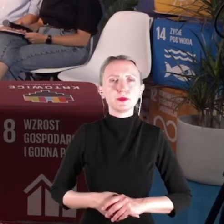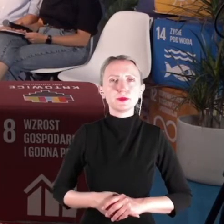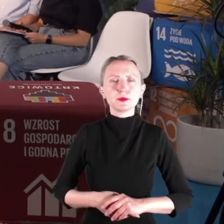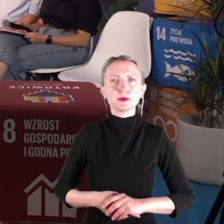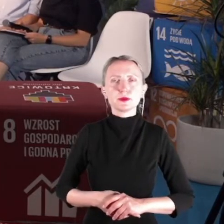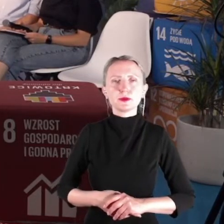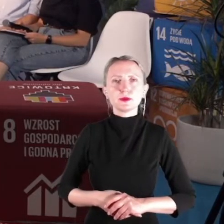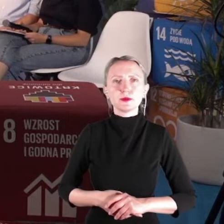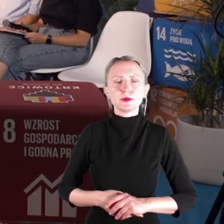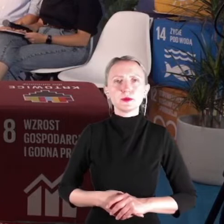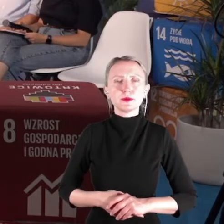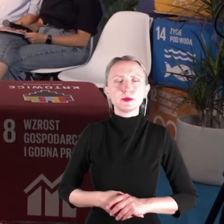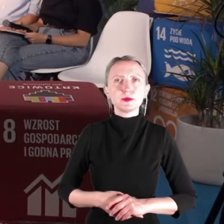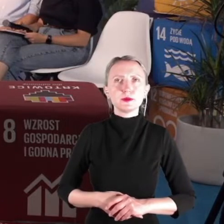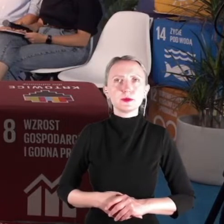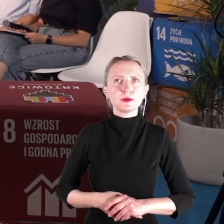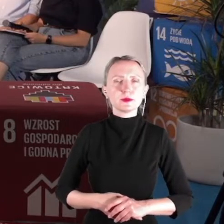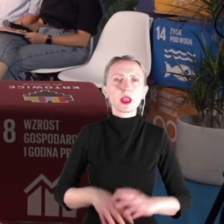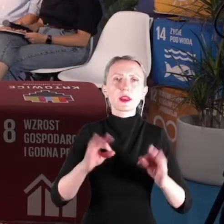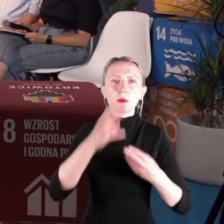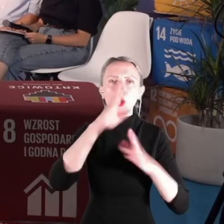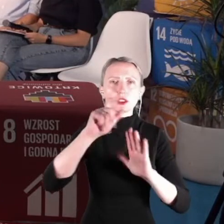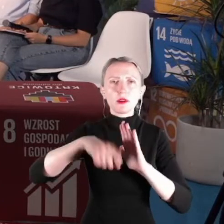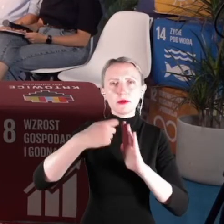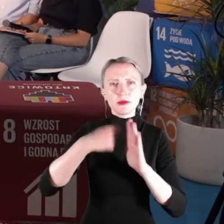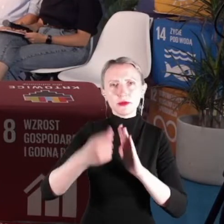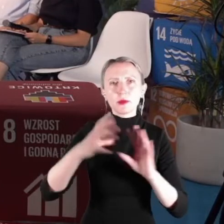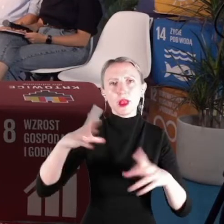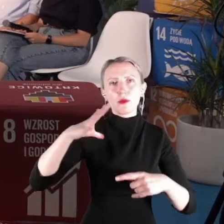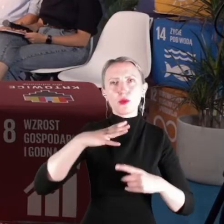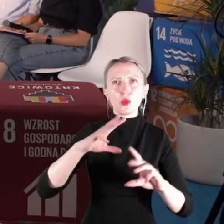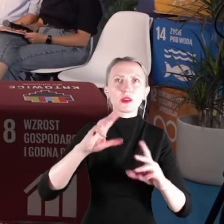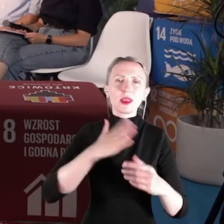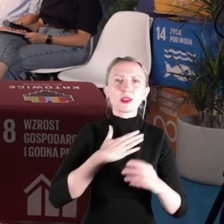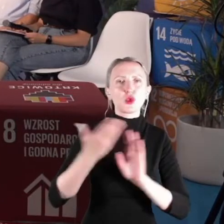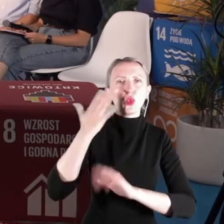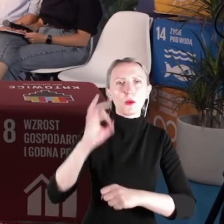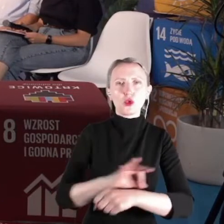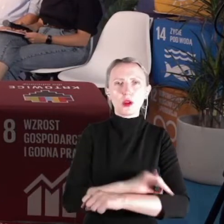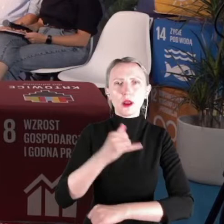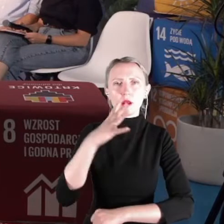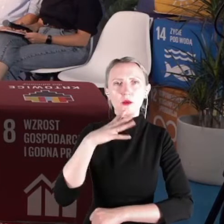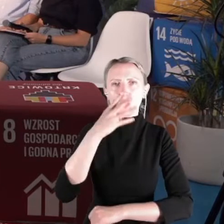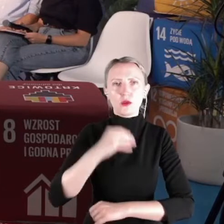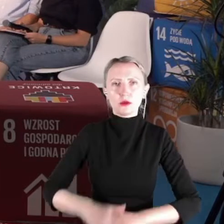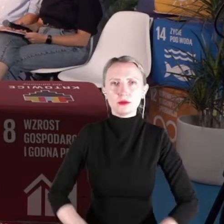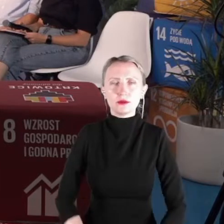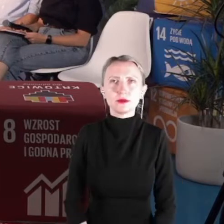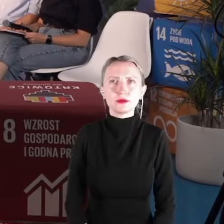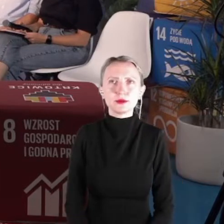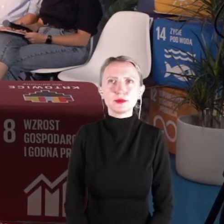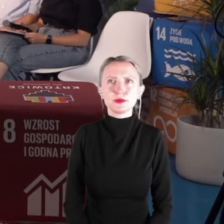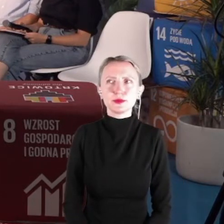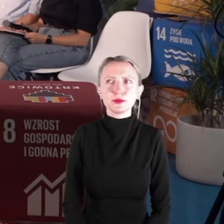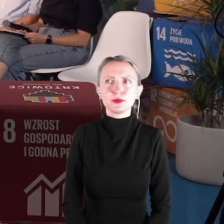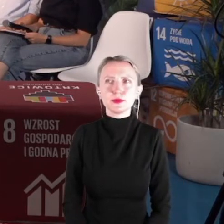video, the new Taller Tropical. Develops community-based urban interventions and art projects in self-built neighborhoods like this. Moravia